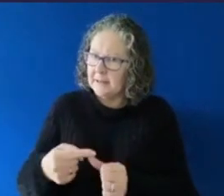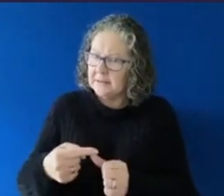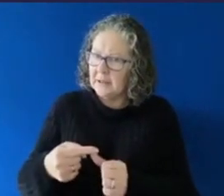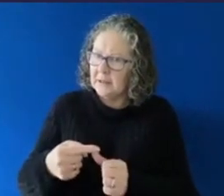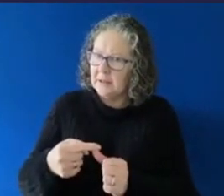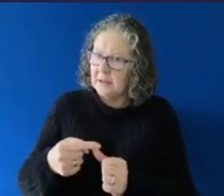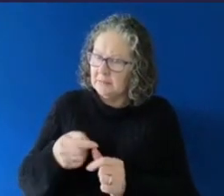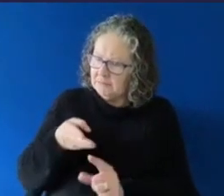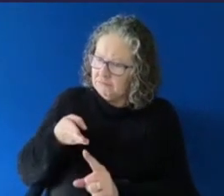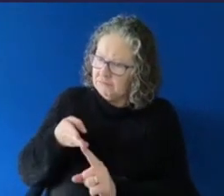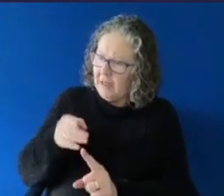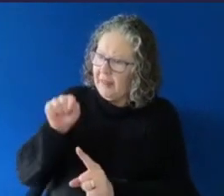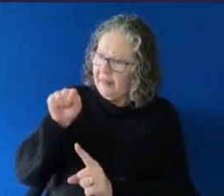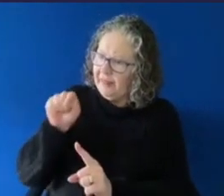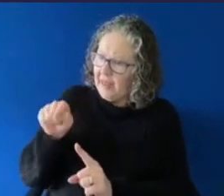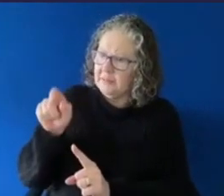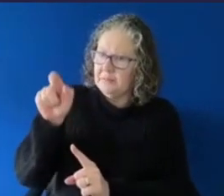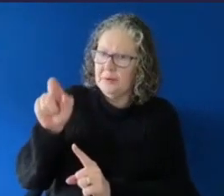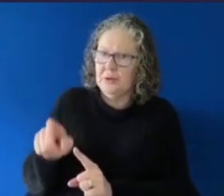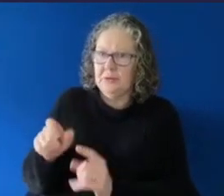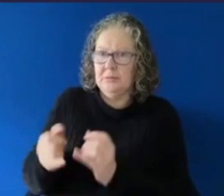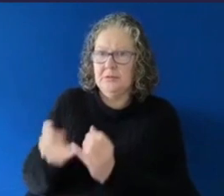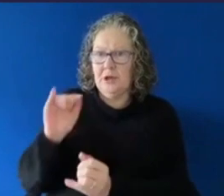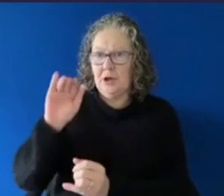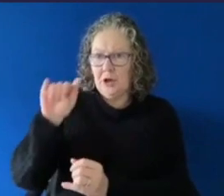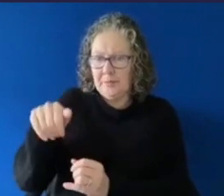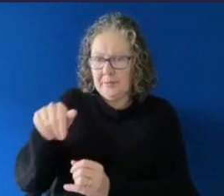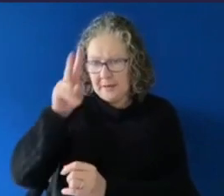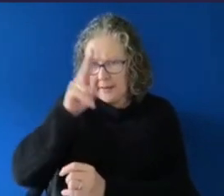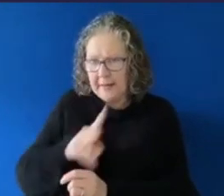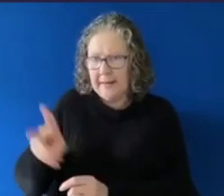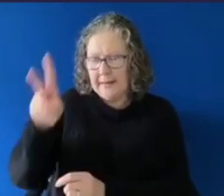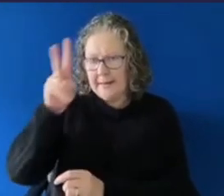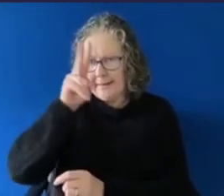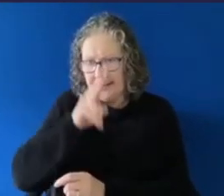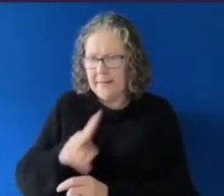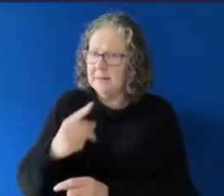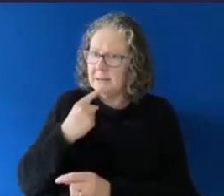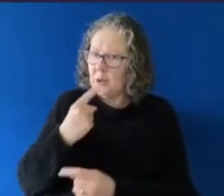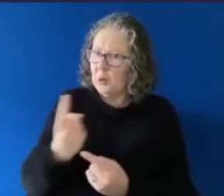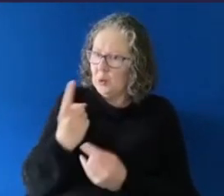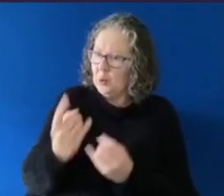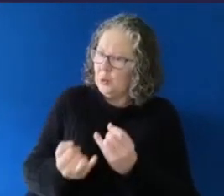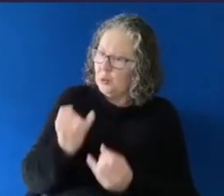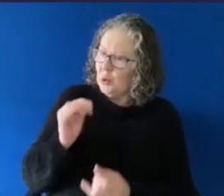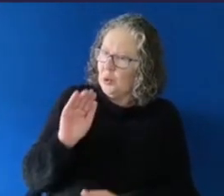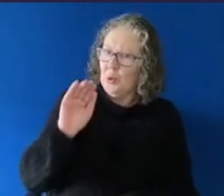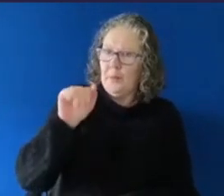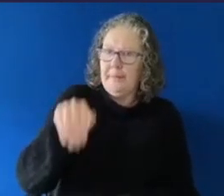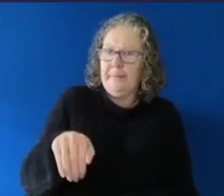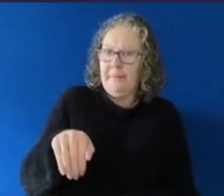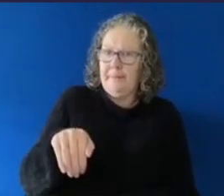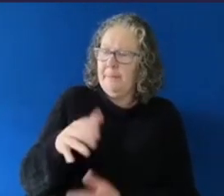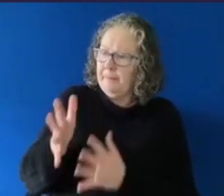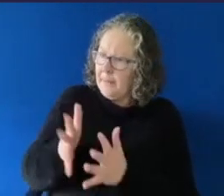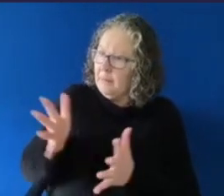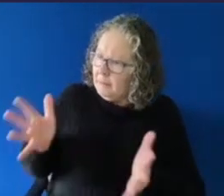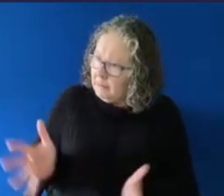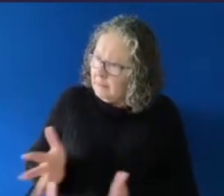person, and learning to recognize and reinforce that is really, really important in promoting that sense of home.